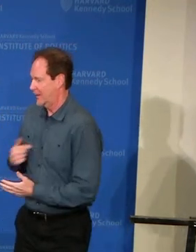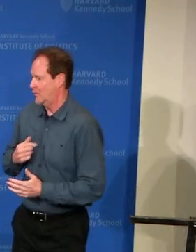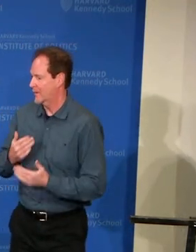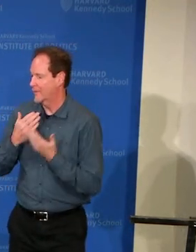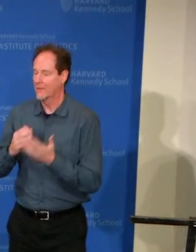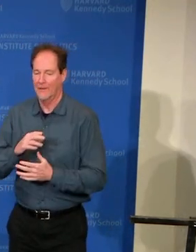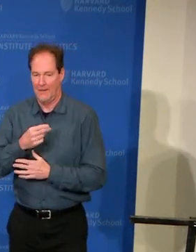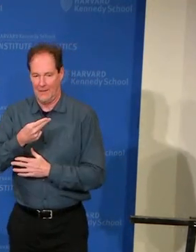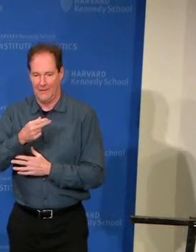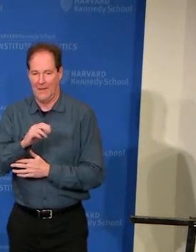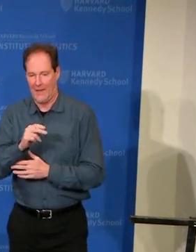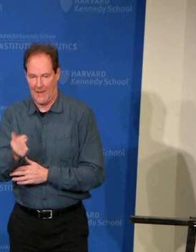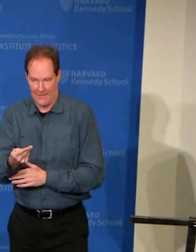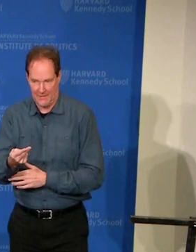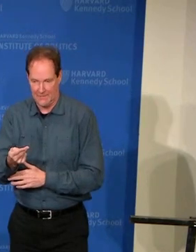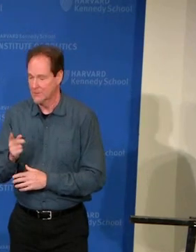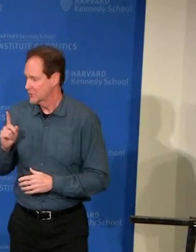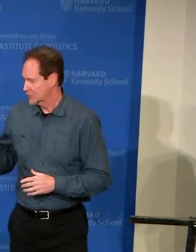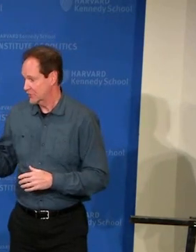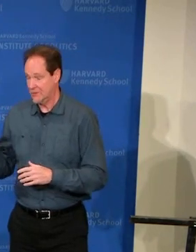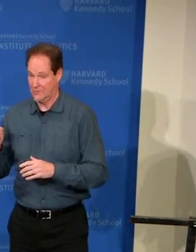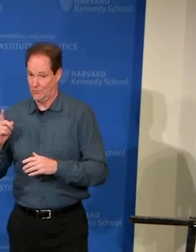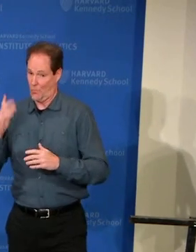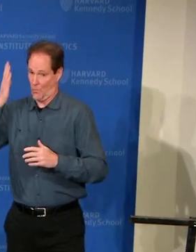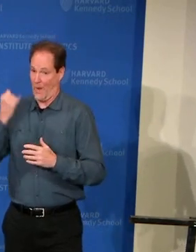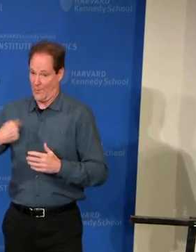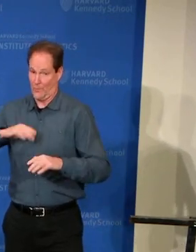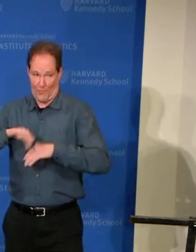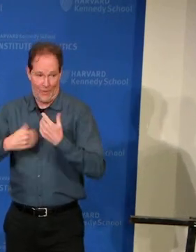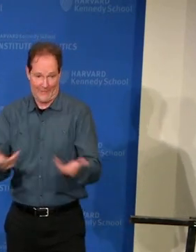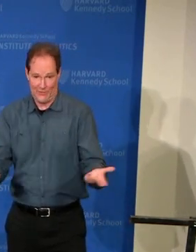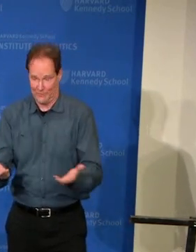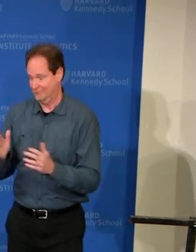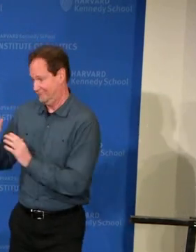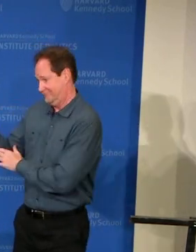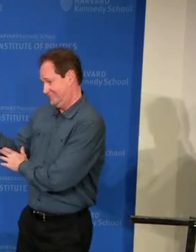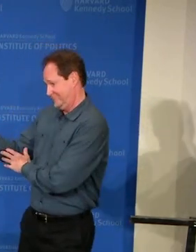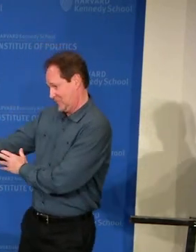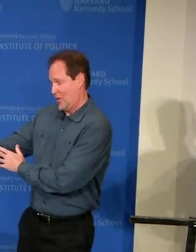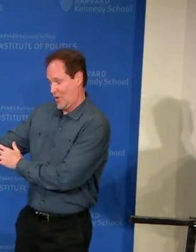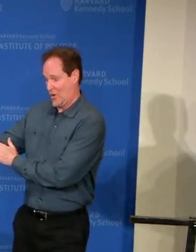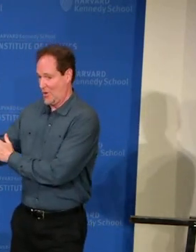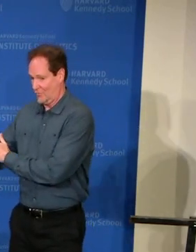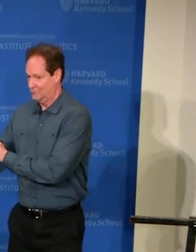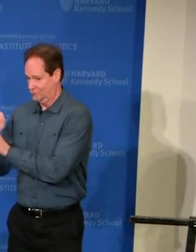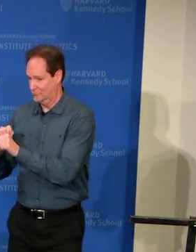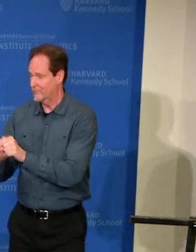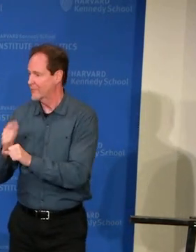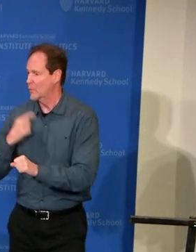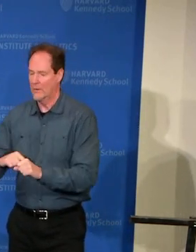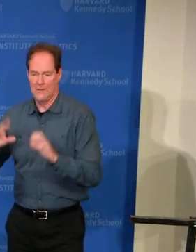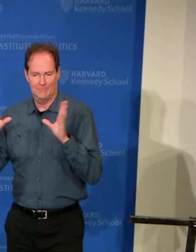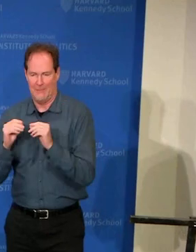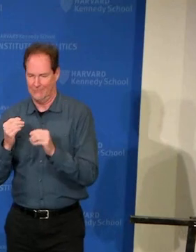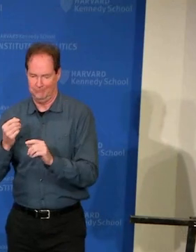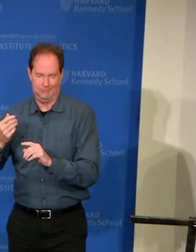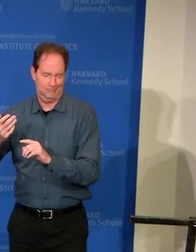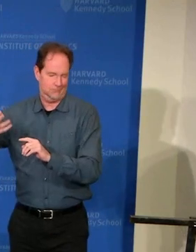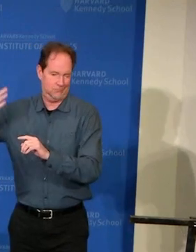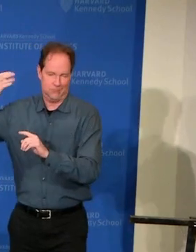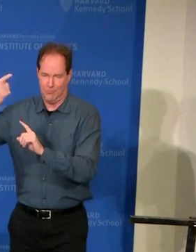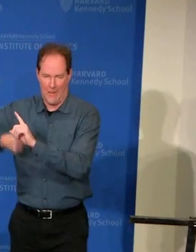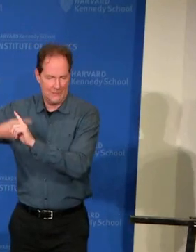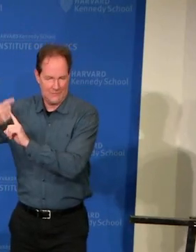Hannah. Hannah's actually the reason why we're all here. We had a meeting months ago, and we're talking